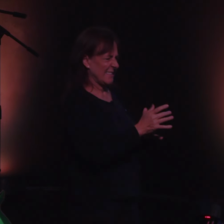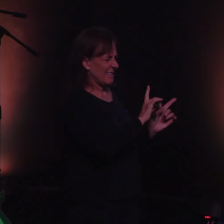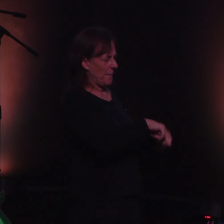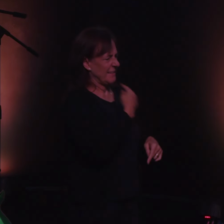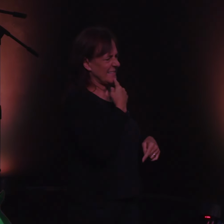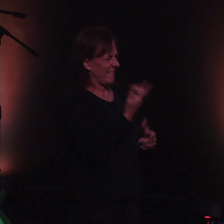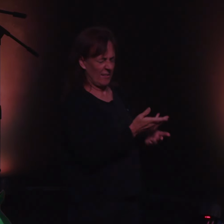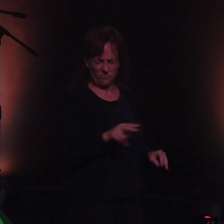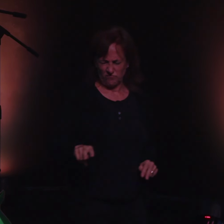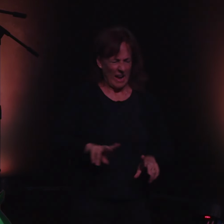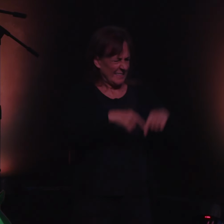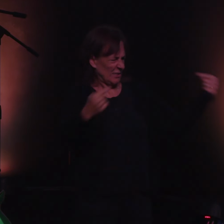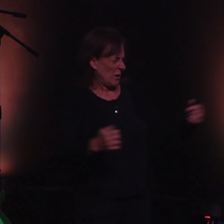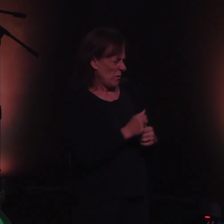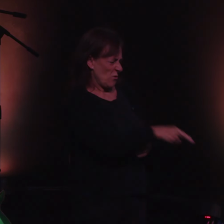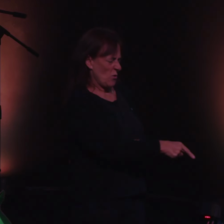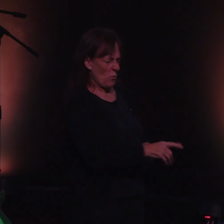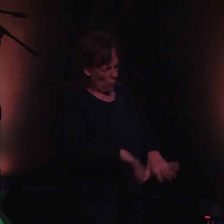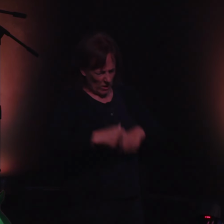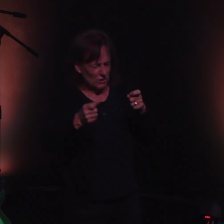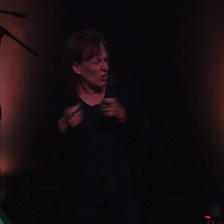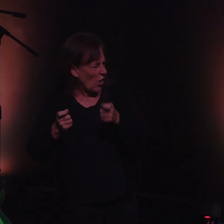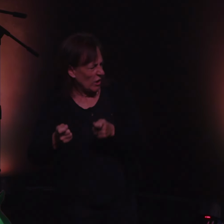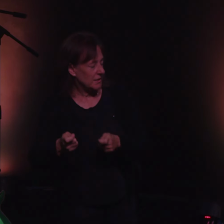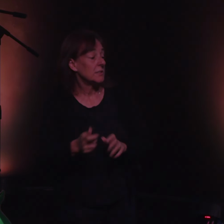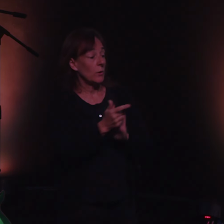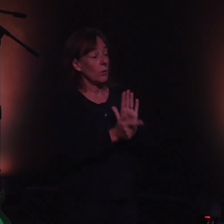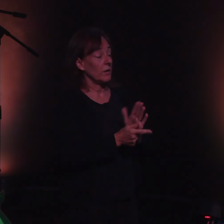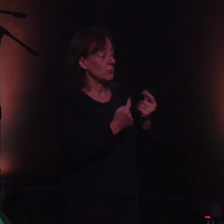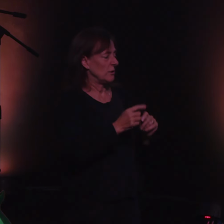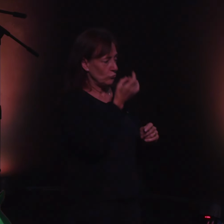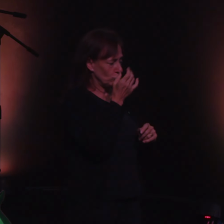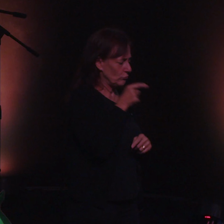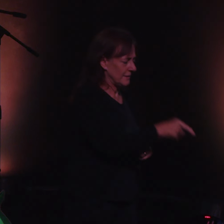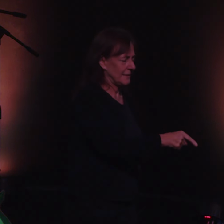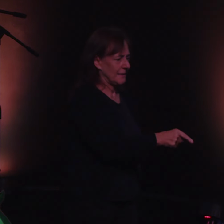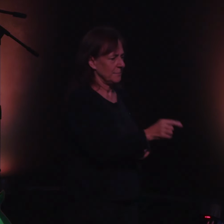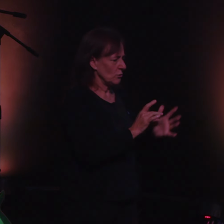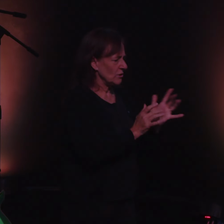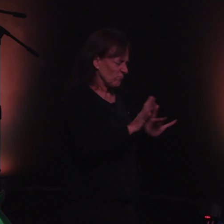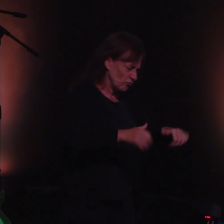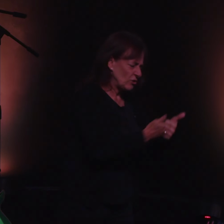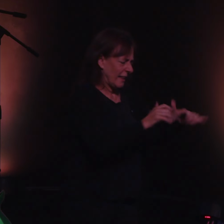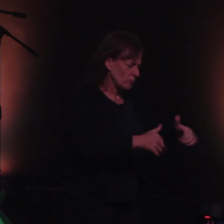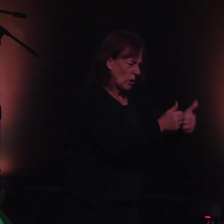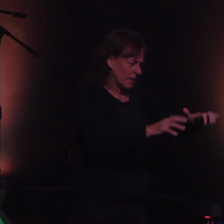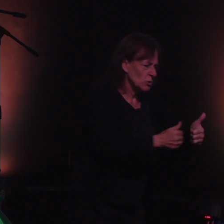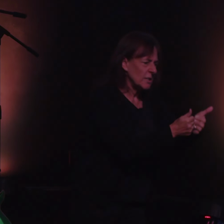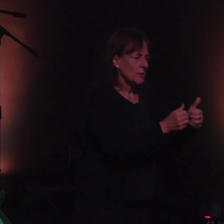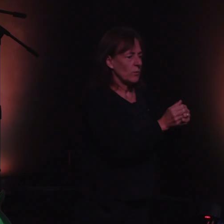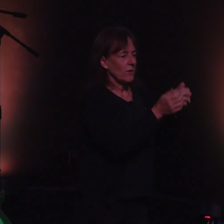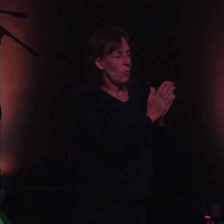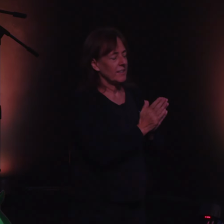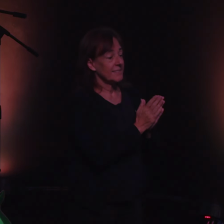things that they didn't agree with. They were in charge of this thing. And so these lawyers would always go up to Jesus to challenge him with these questions.